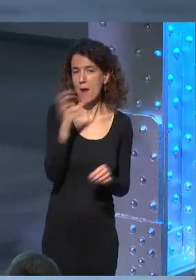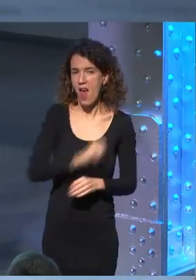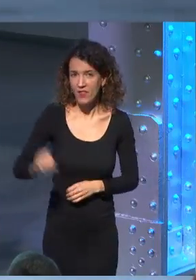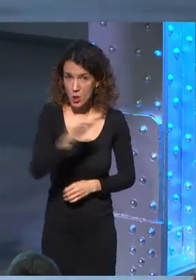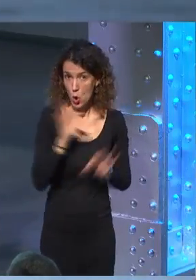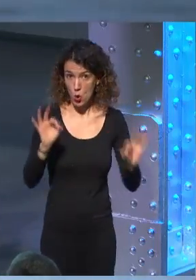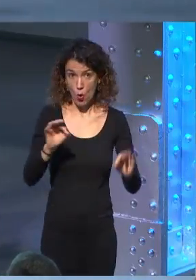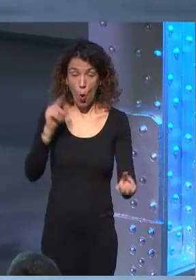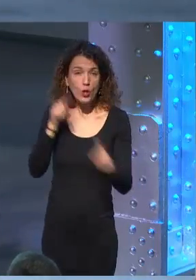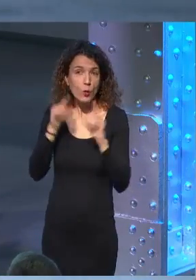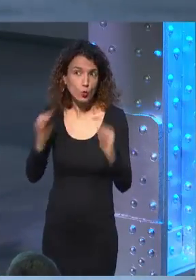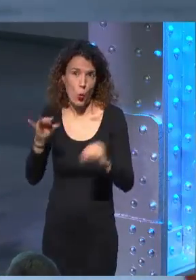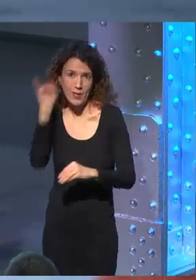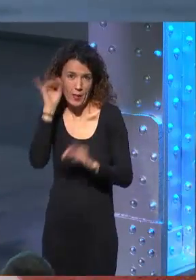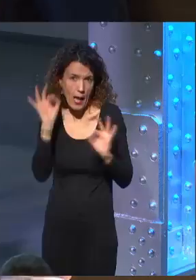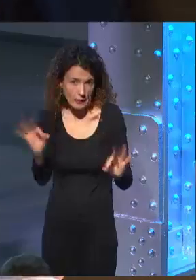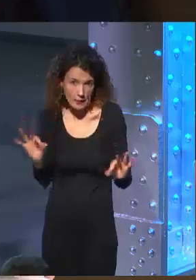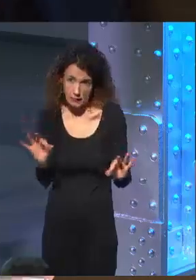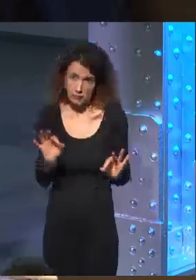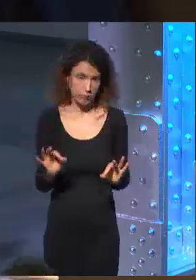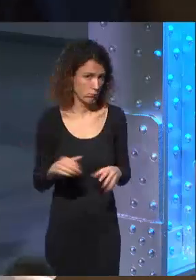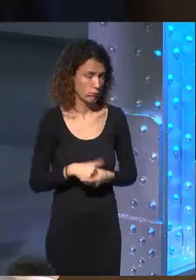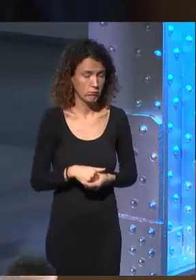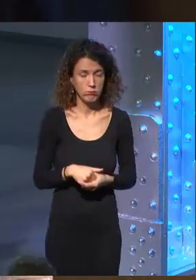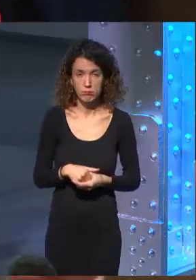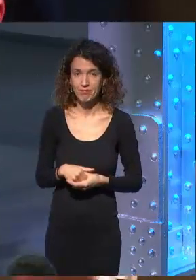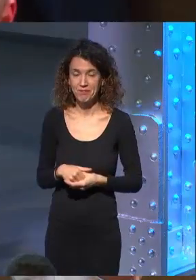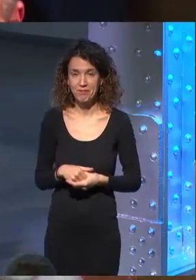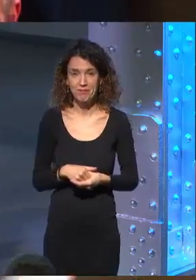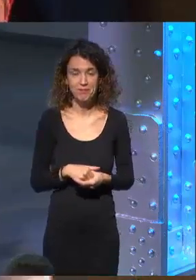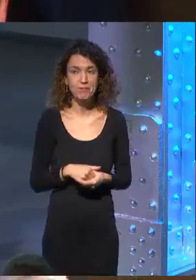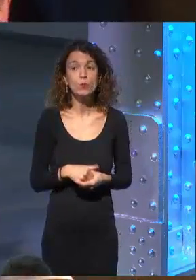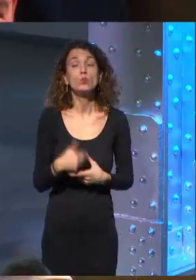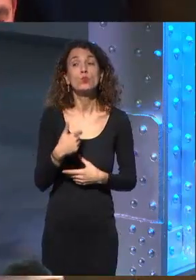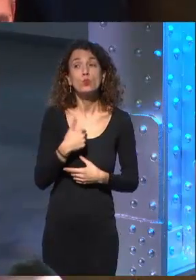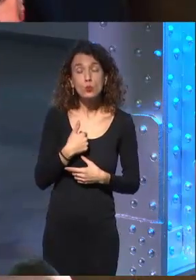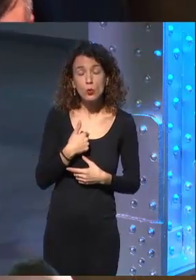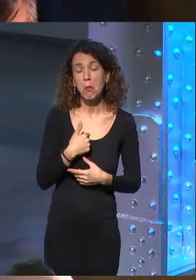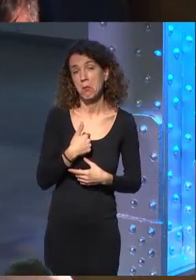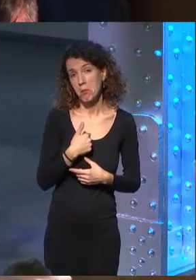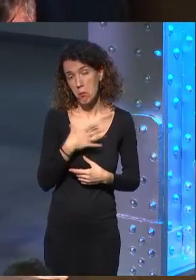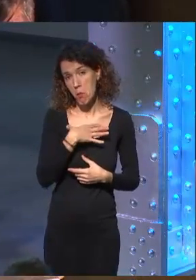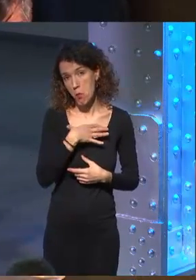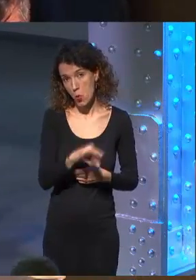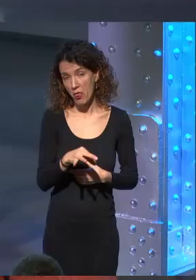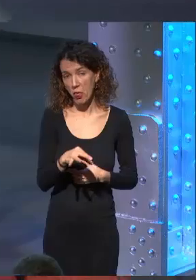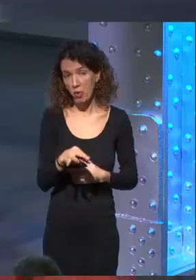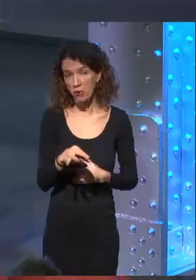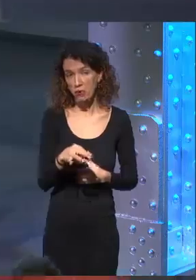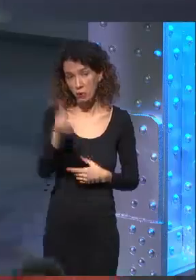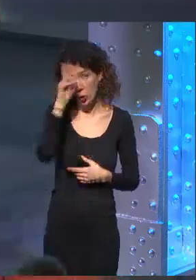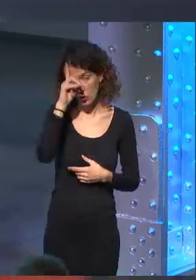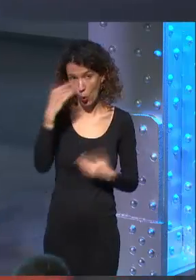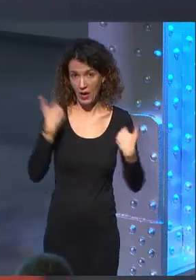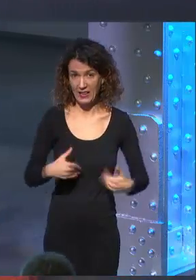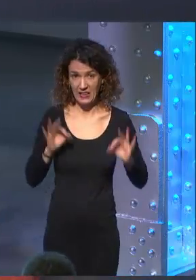to show to the rest of the people where you've been, what you've done. No, that's the goal of Instagram. Oh my